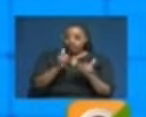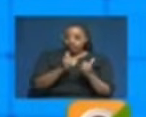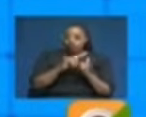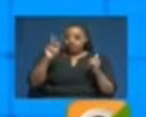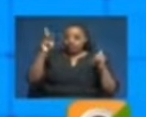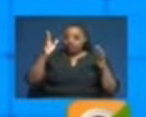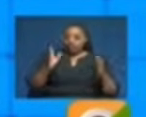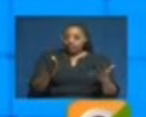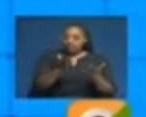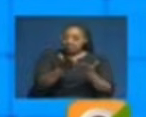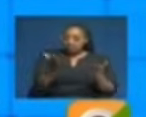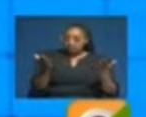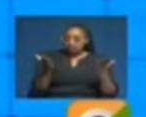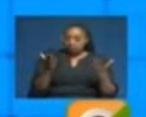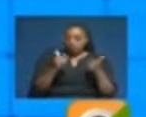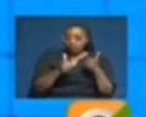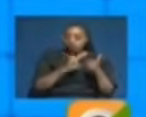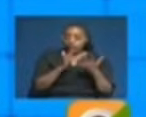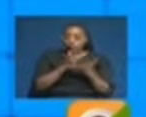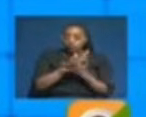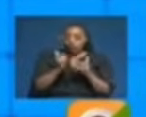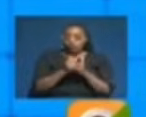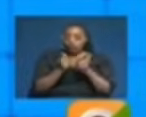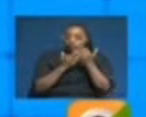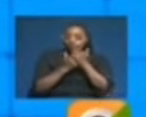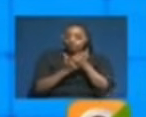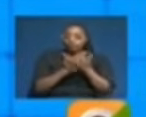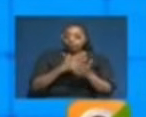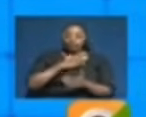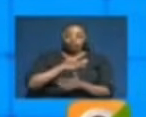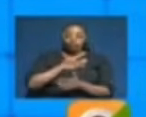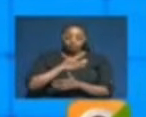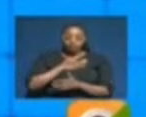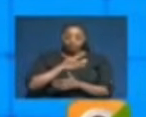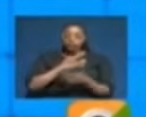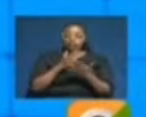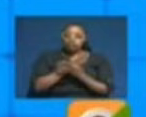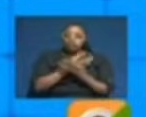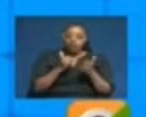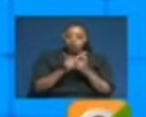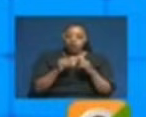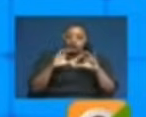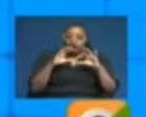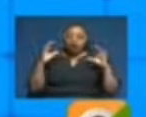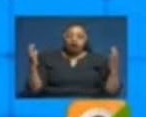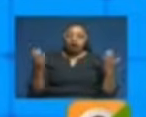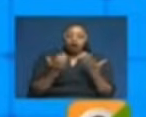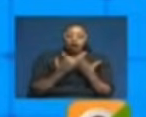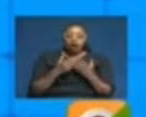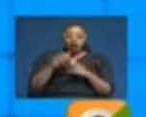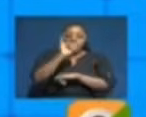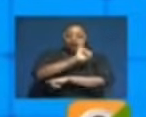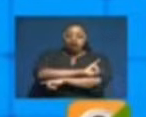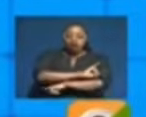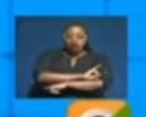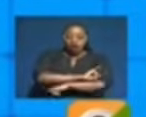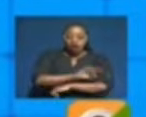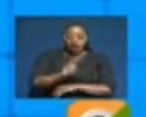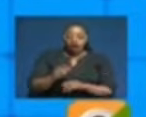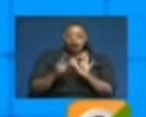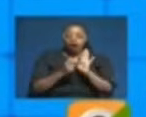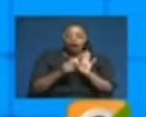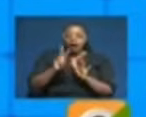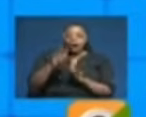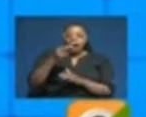Kenya, that we share with our partners, that we share with global institutions like WHO,